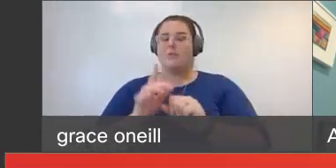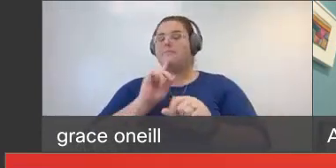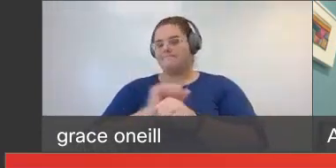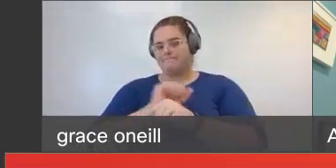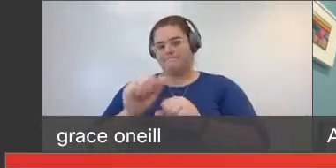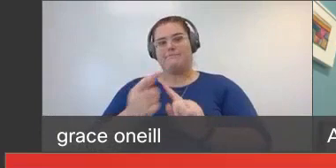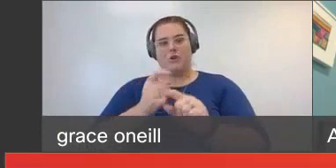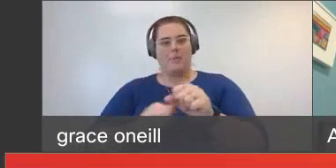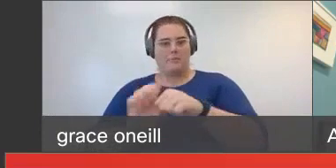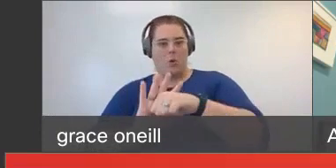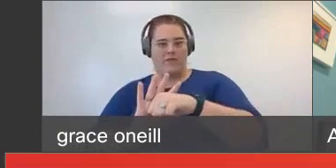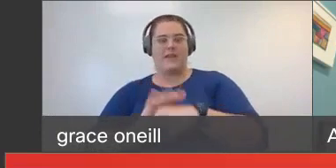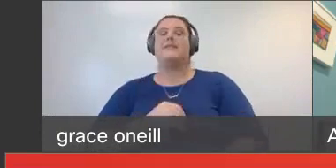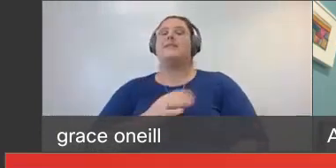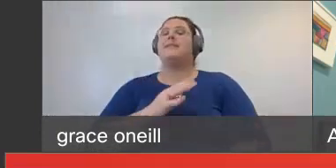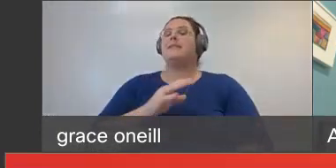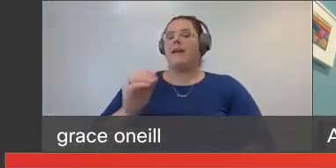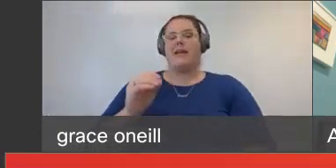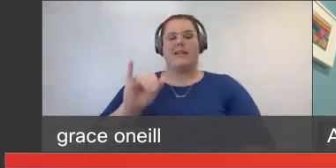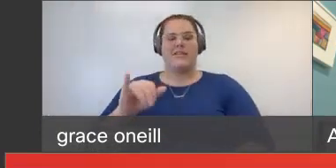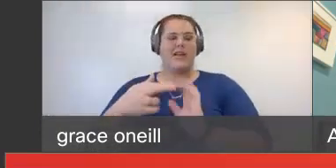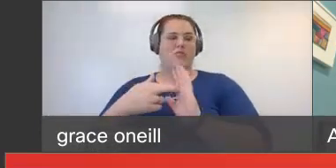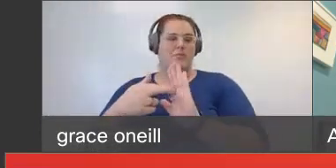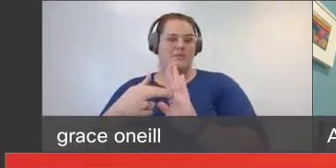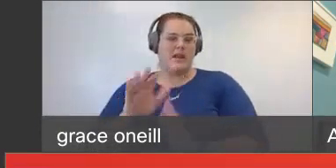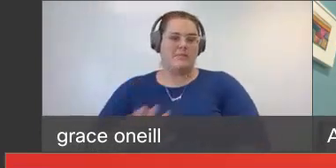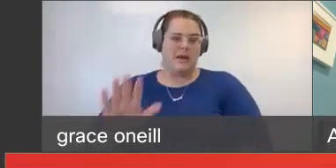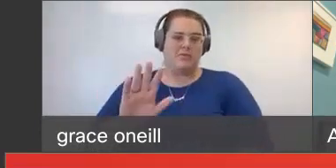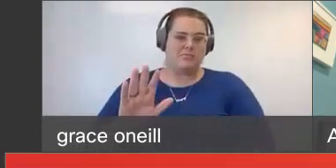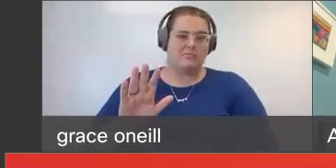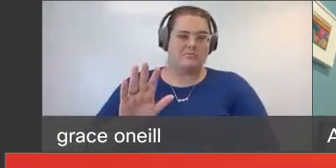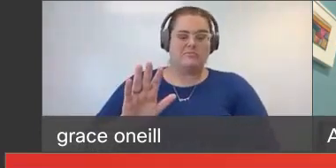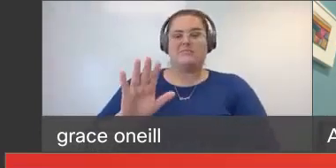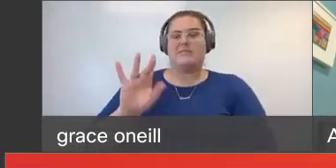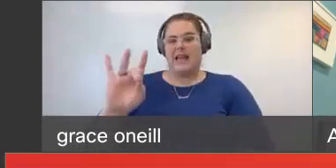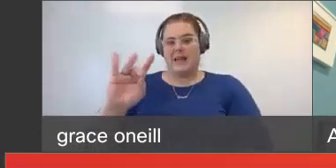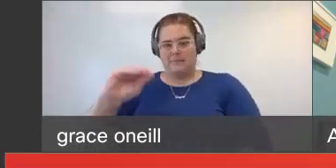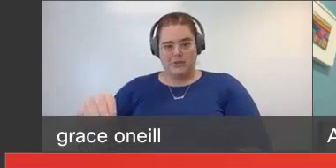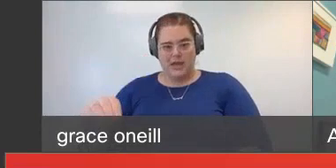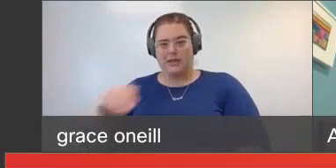of people who contracted COVID supported by DDA who have had a confirmed COVID death.